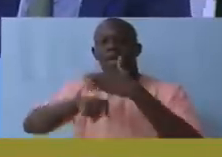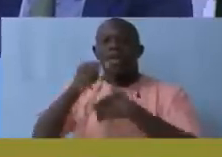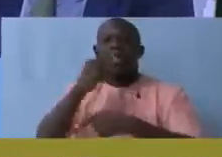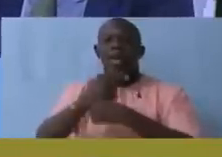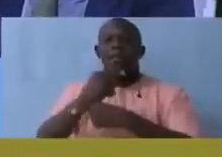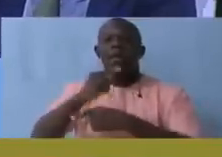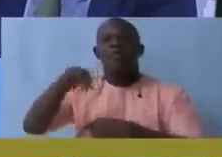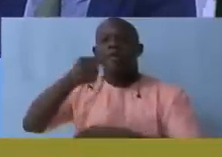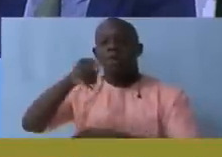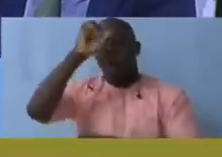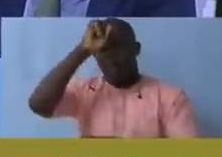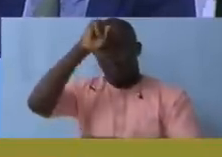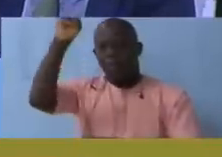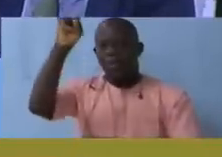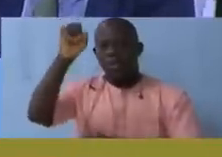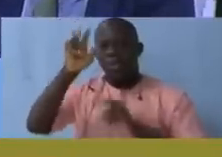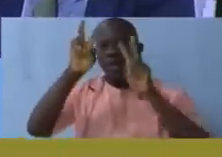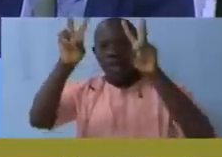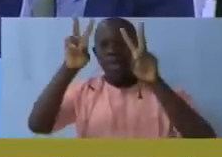PATP?